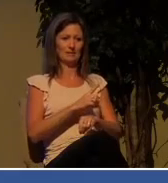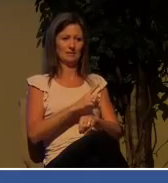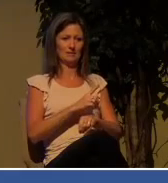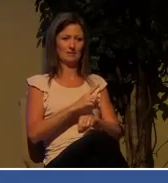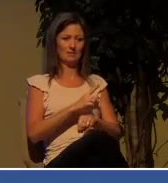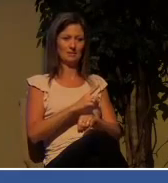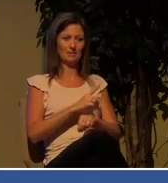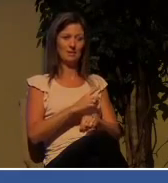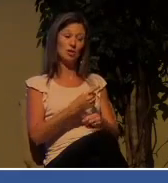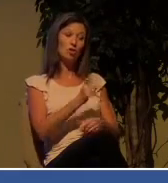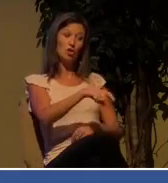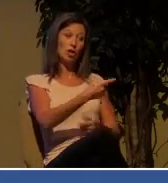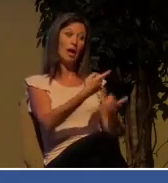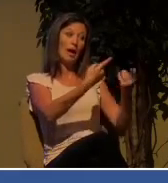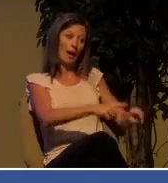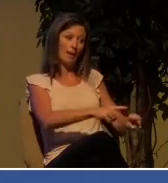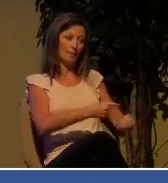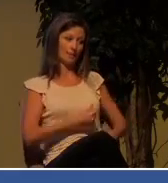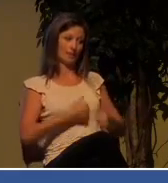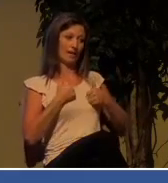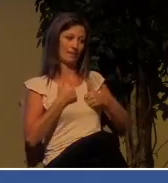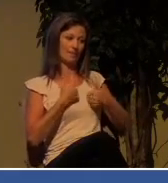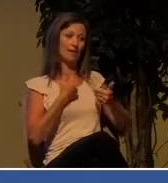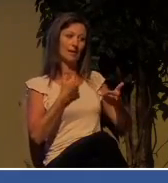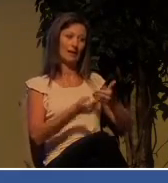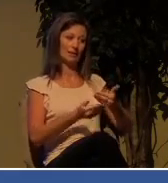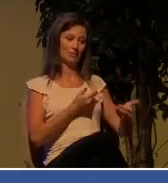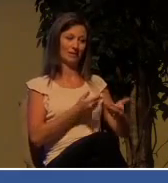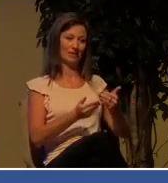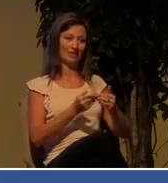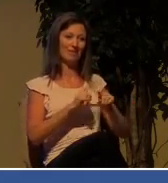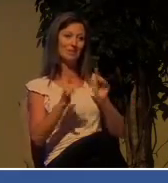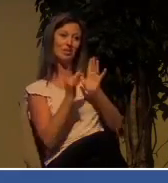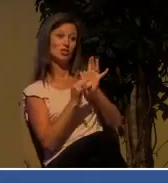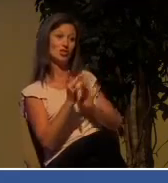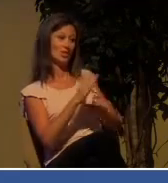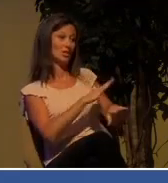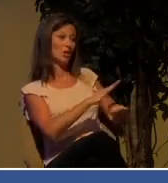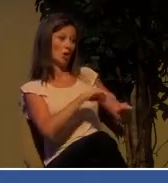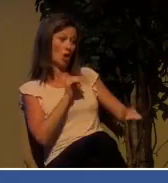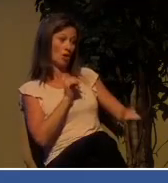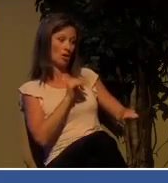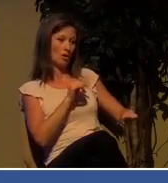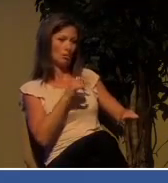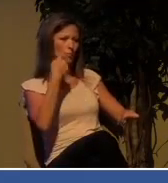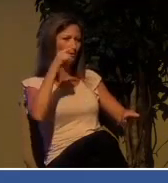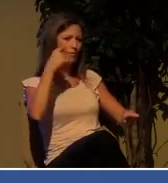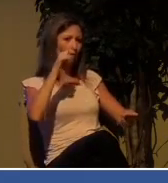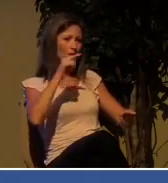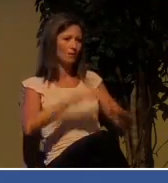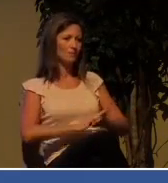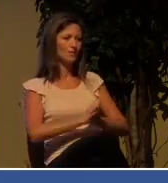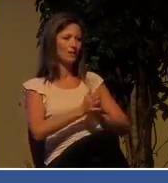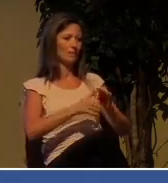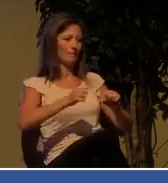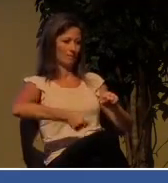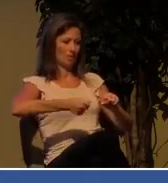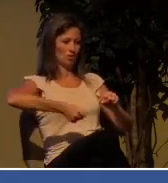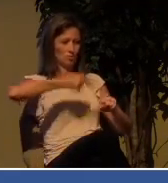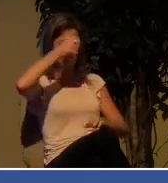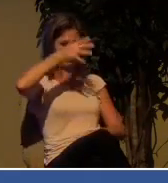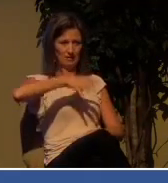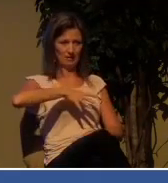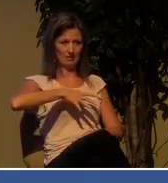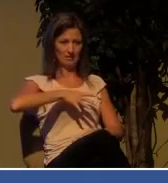happen in their lives as well. But Jesus called them to be fishers of men. He called